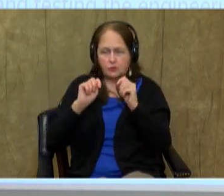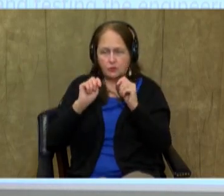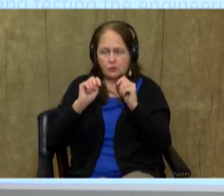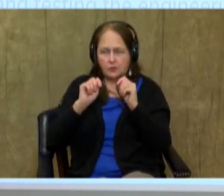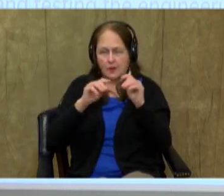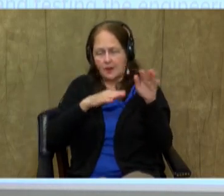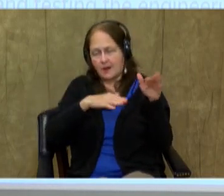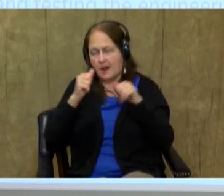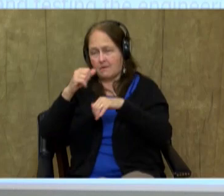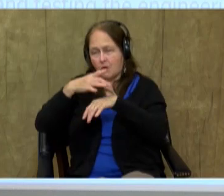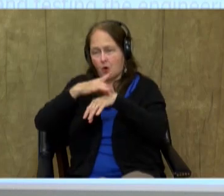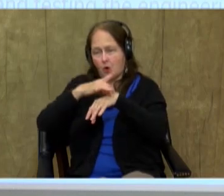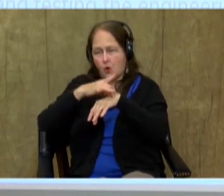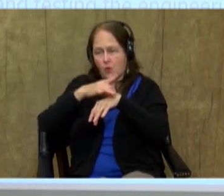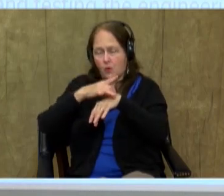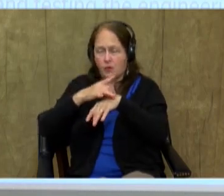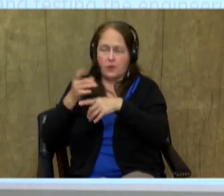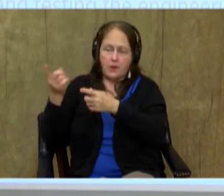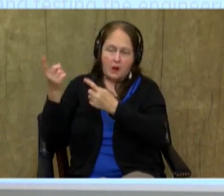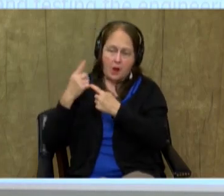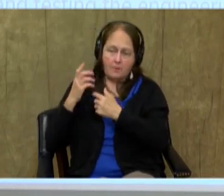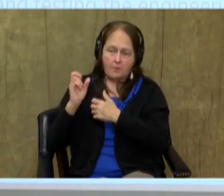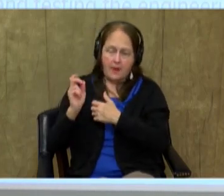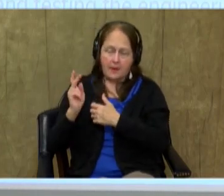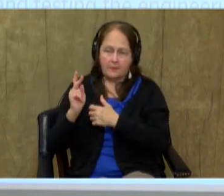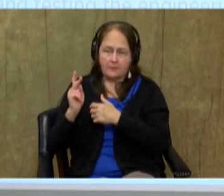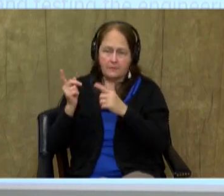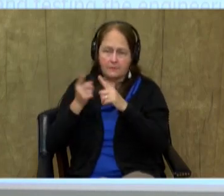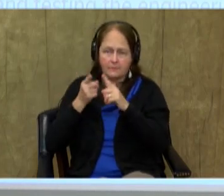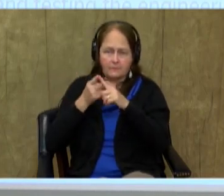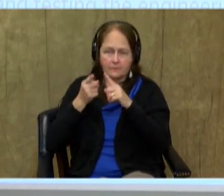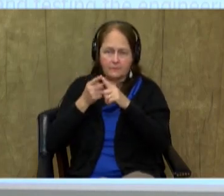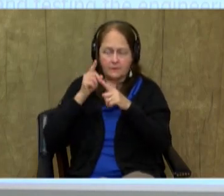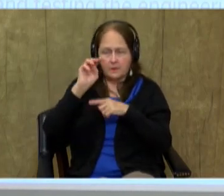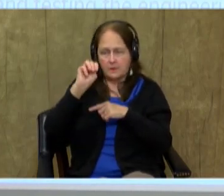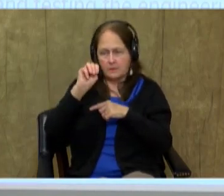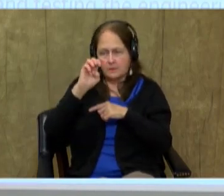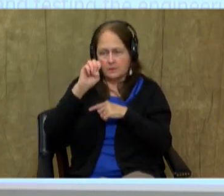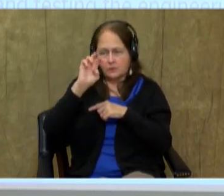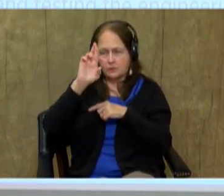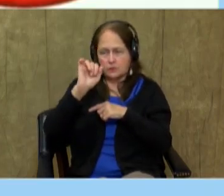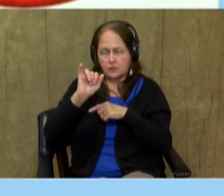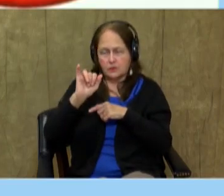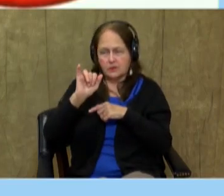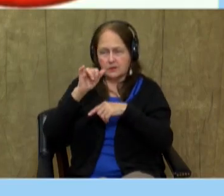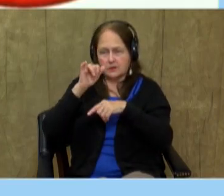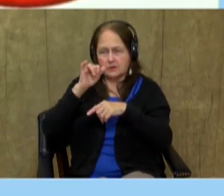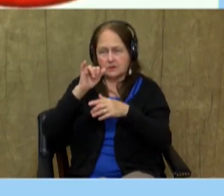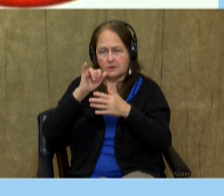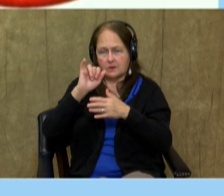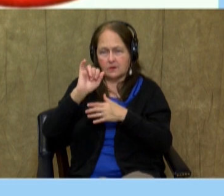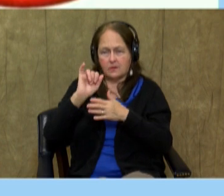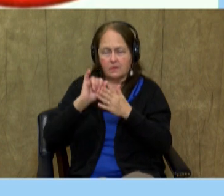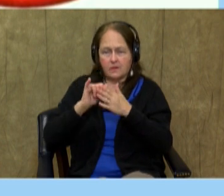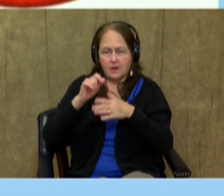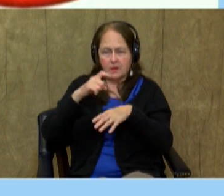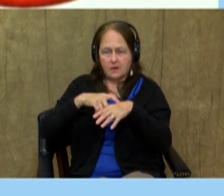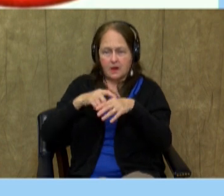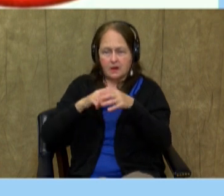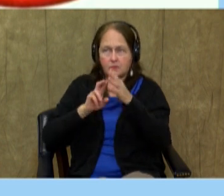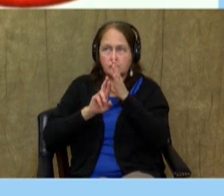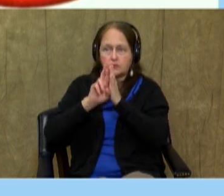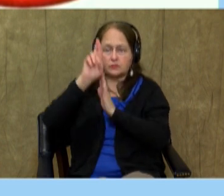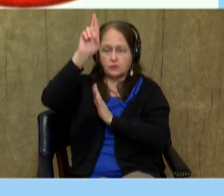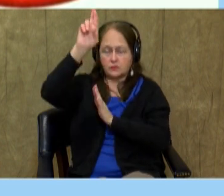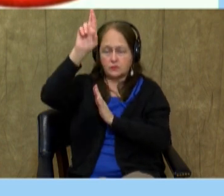leave Earth and come back. So like the first 2 Mercury missions, from the time of liftoff to the time that they